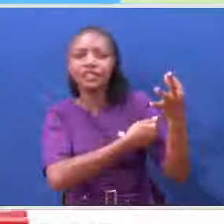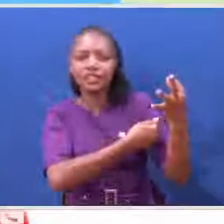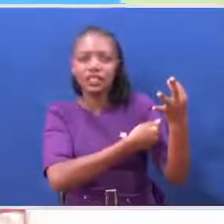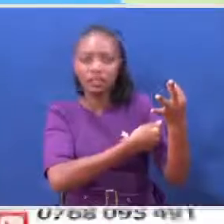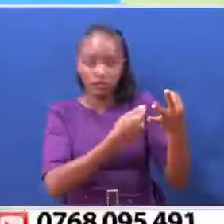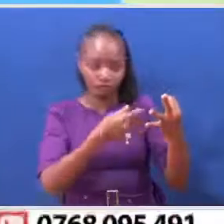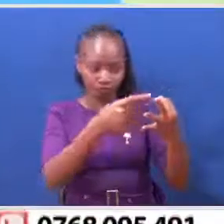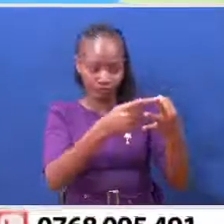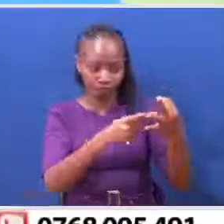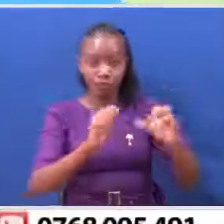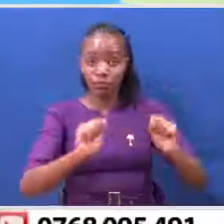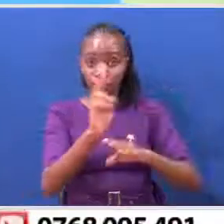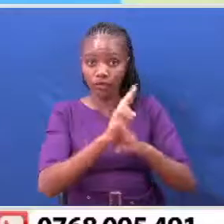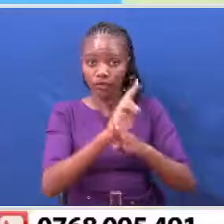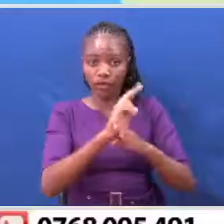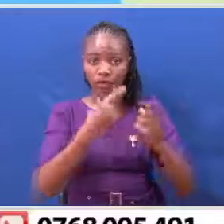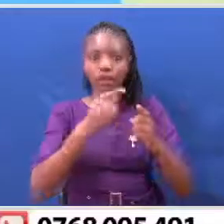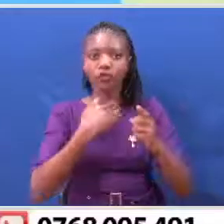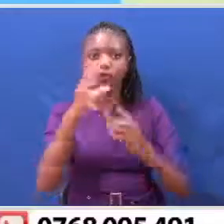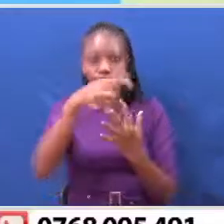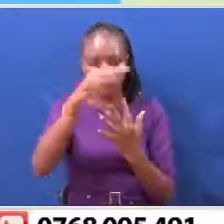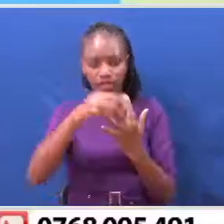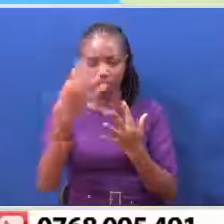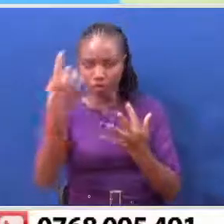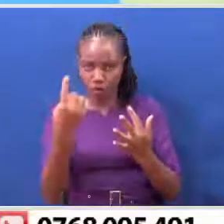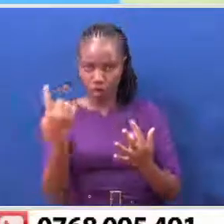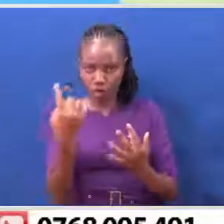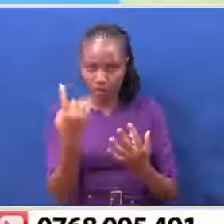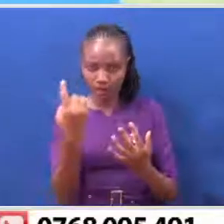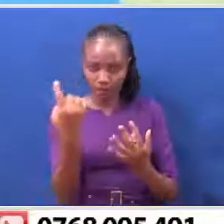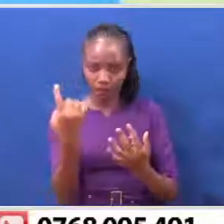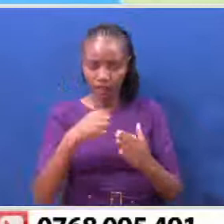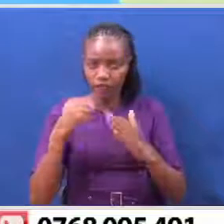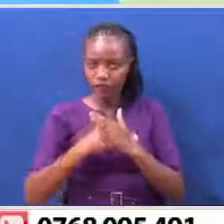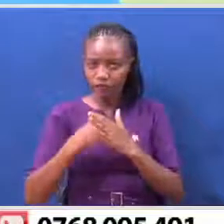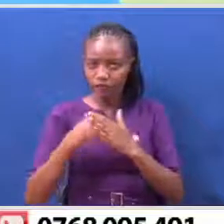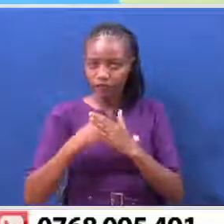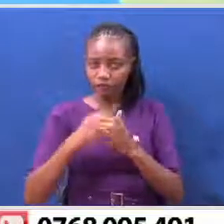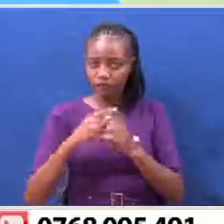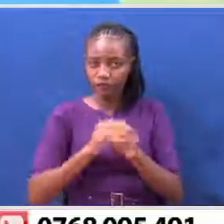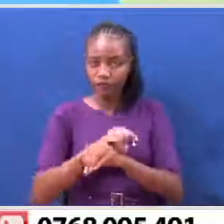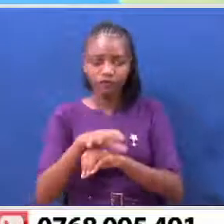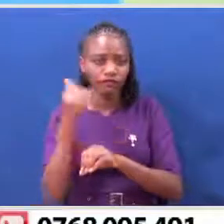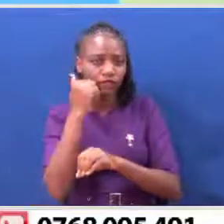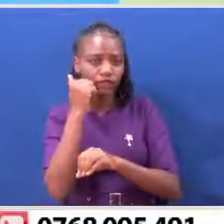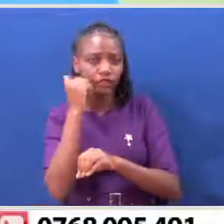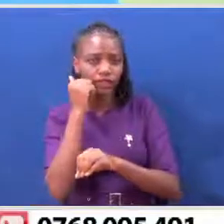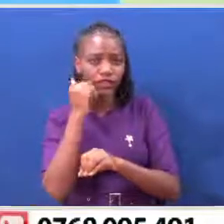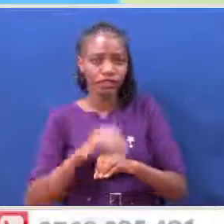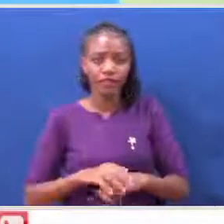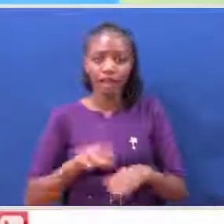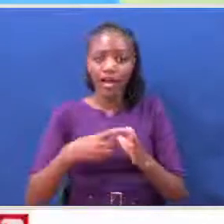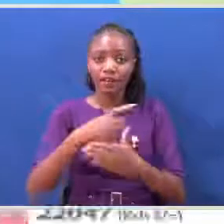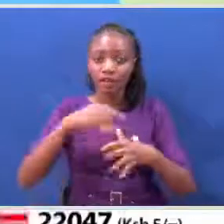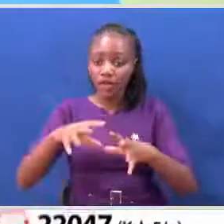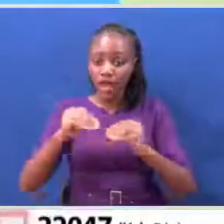in the forefront in this race: the Pfizer BioNTech vaccine, the Moderna